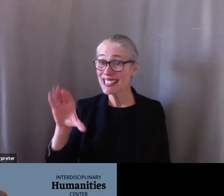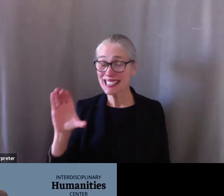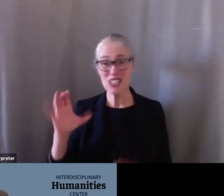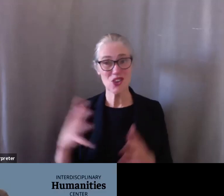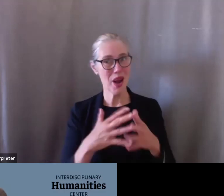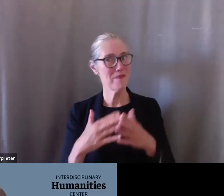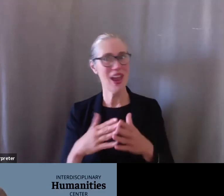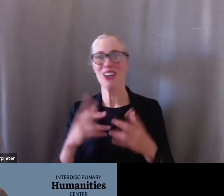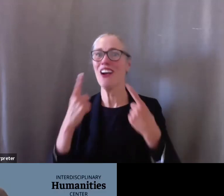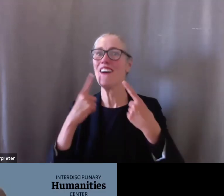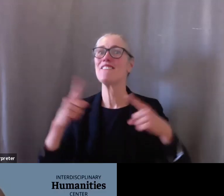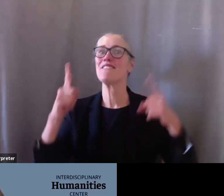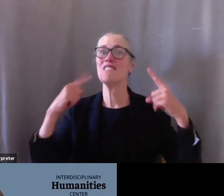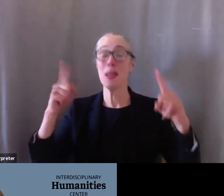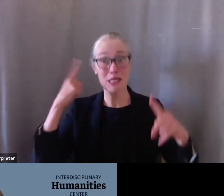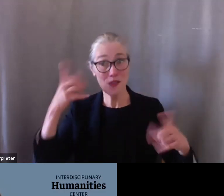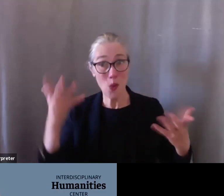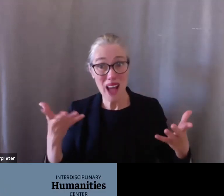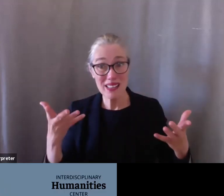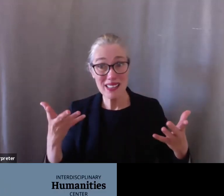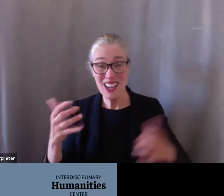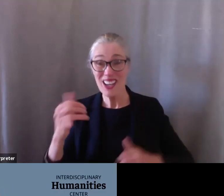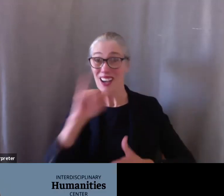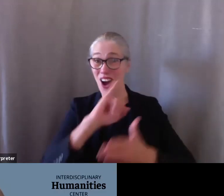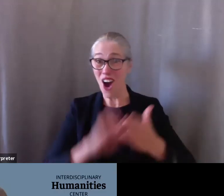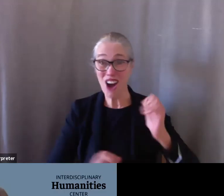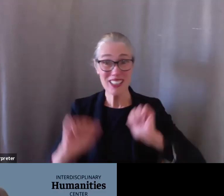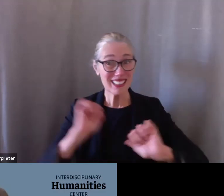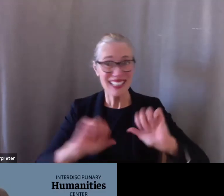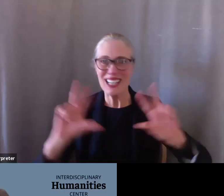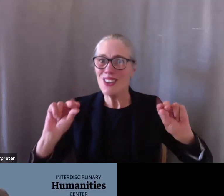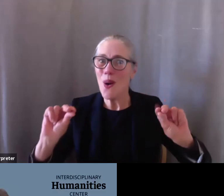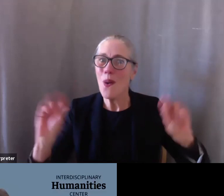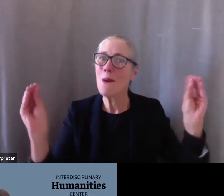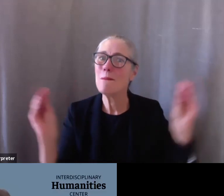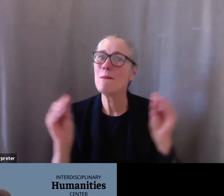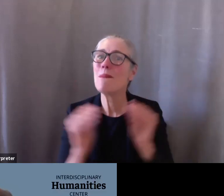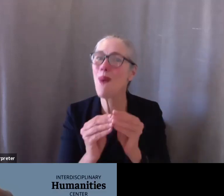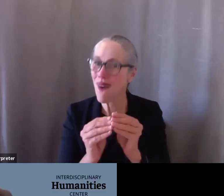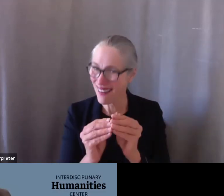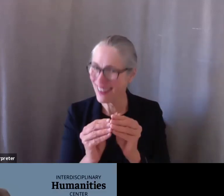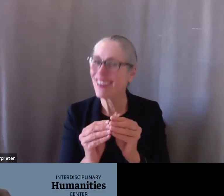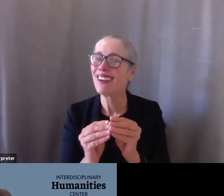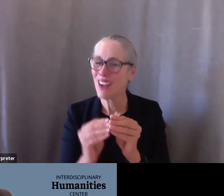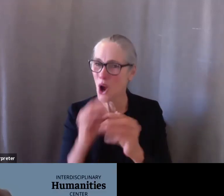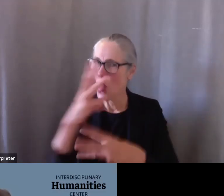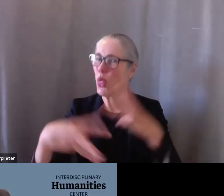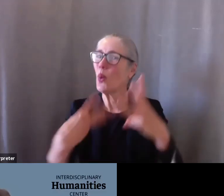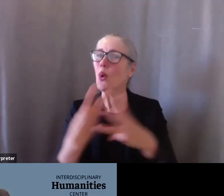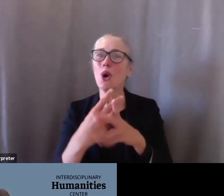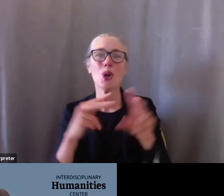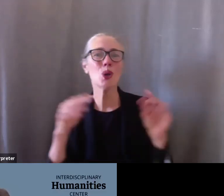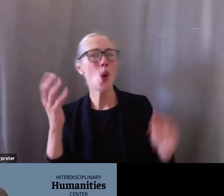Southerners, the planter elite, really didn't see an economic payoff. Now, I think it goes beyond, though, just